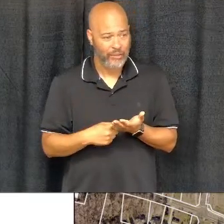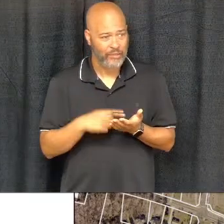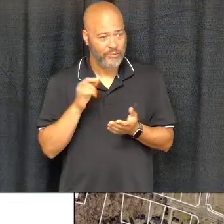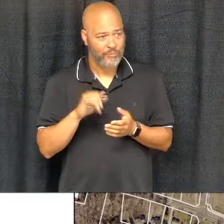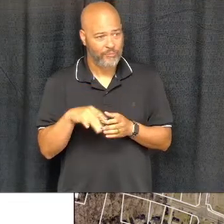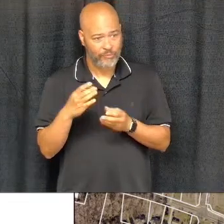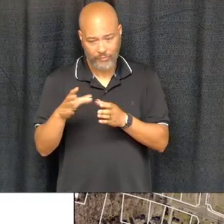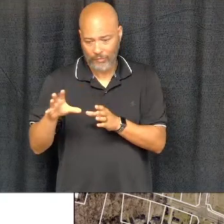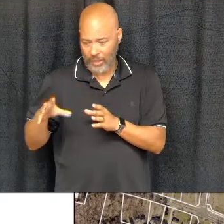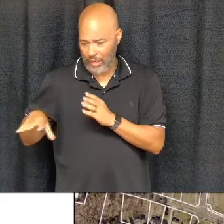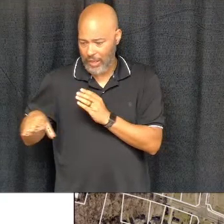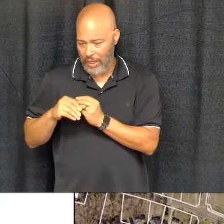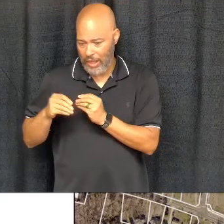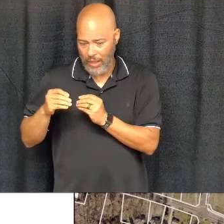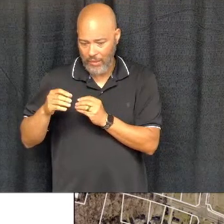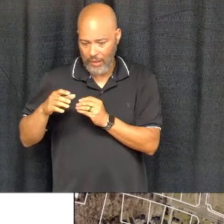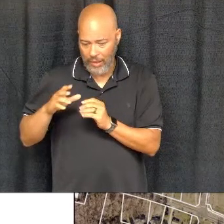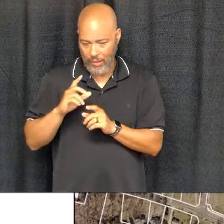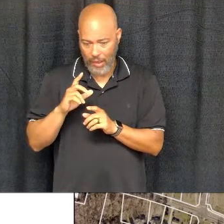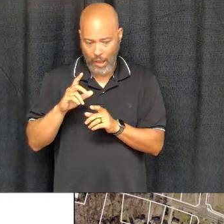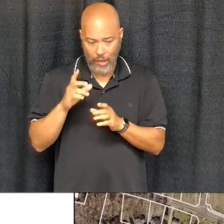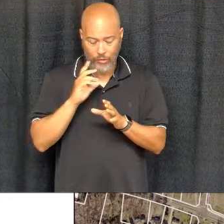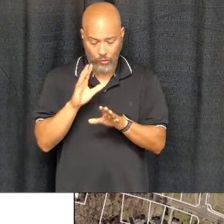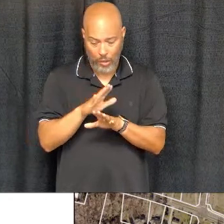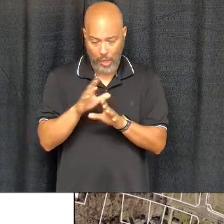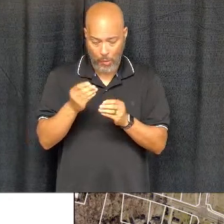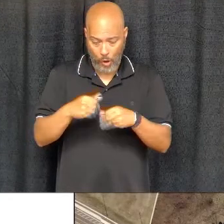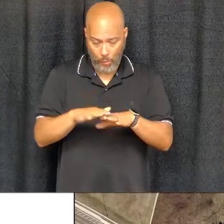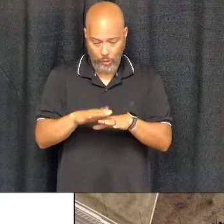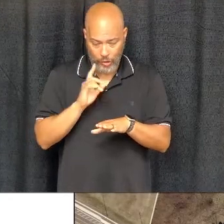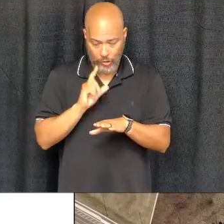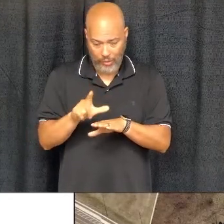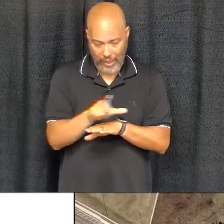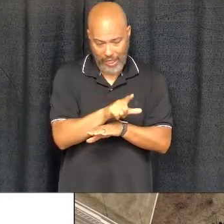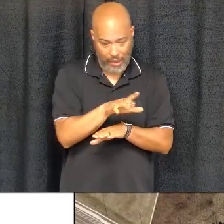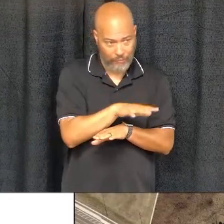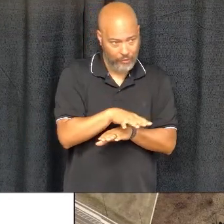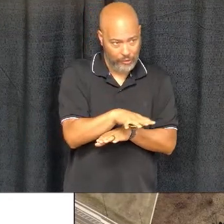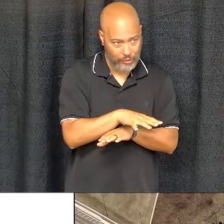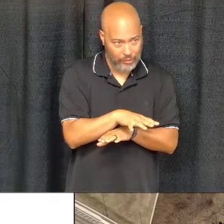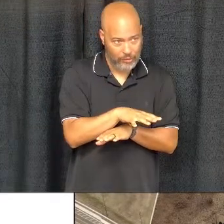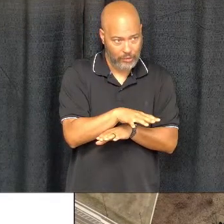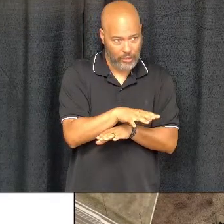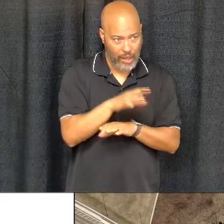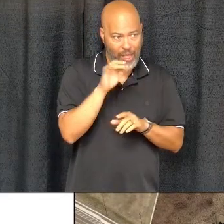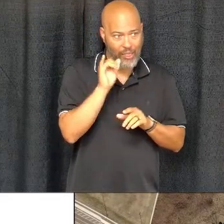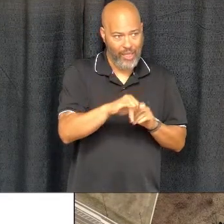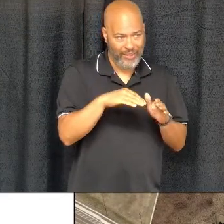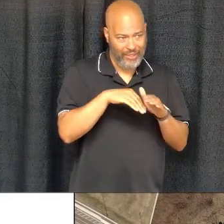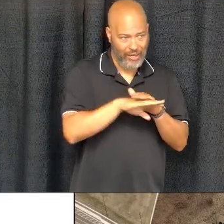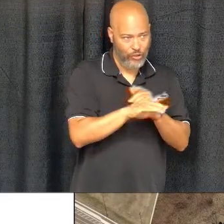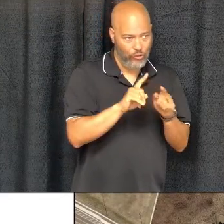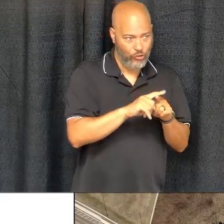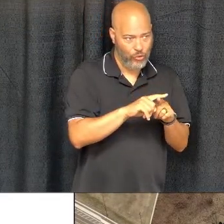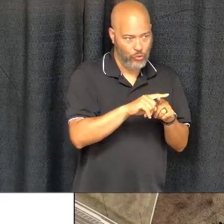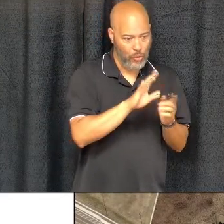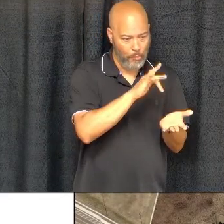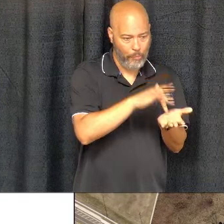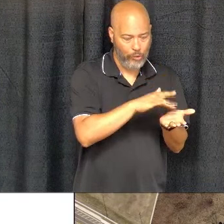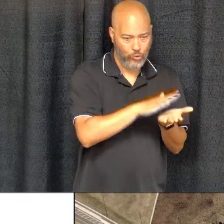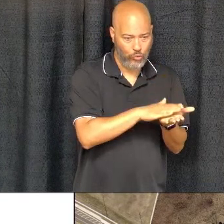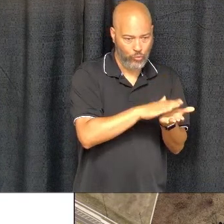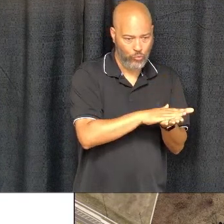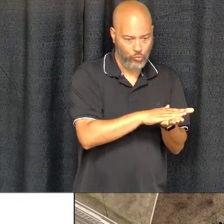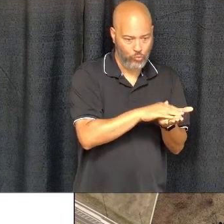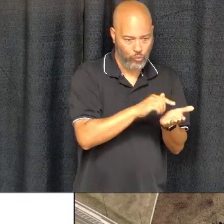adjoining landowner, so to the left of this, let's go back to the closer one. To the left, that's the entry to Rossview Middle School. The